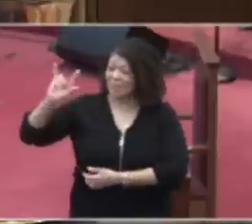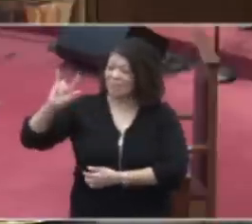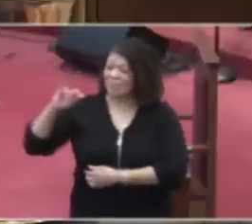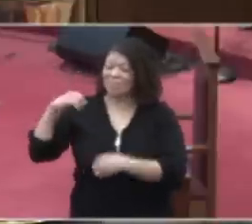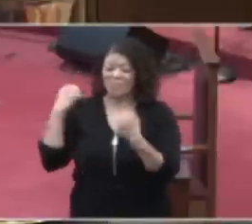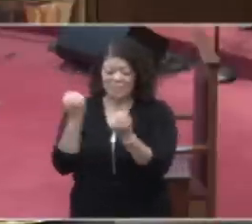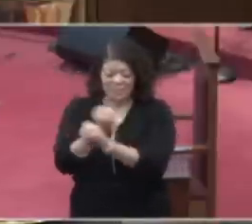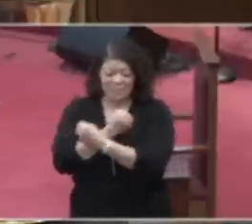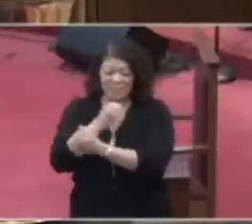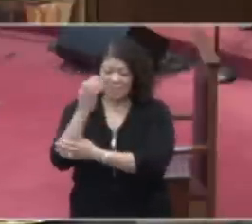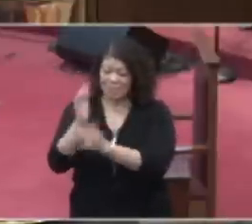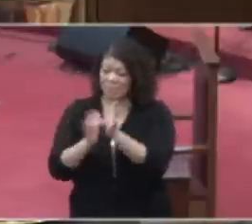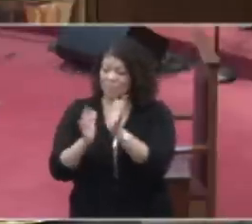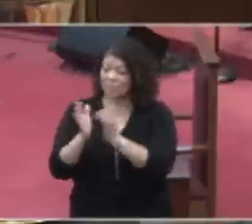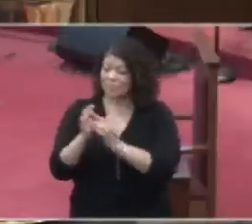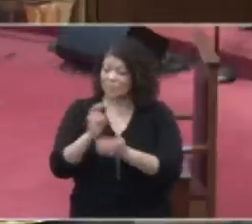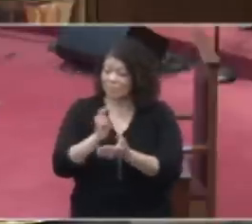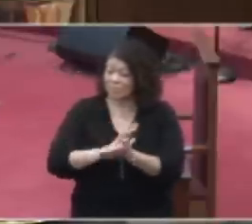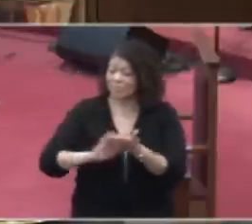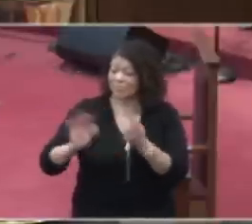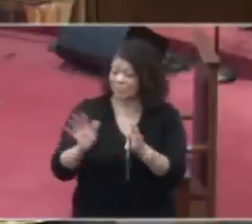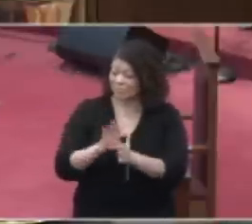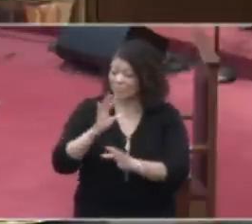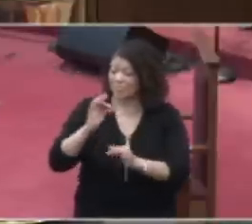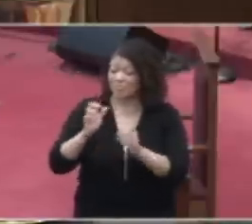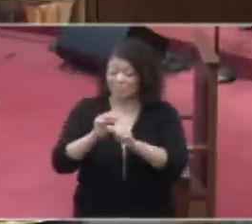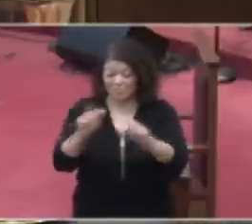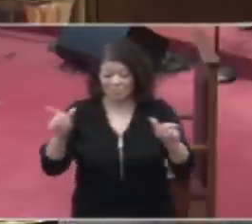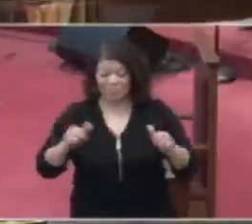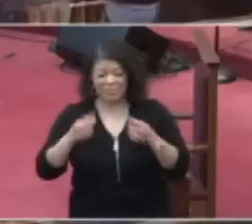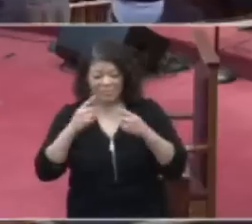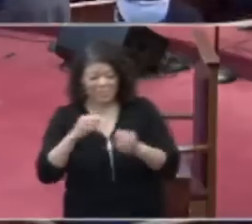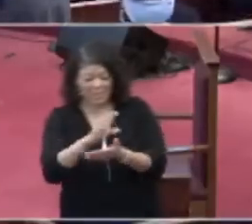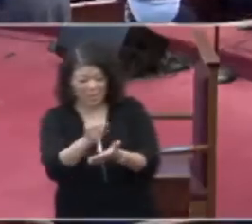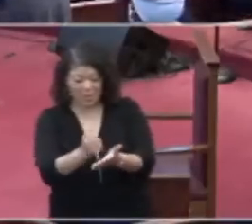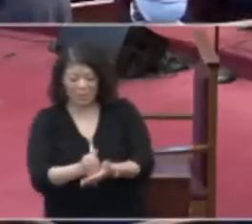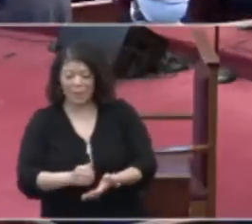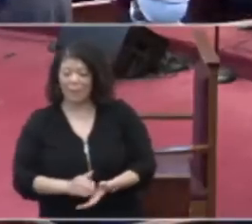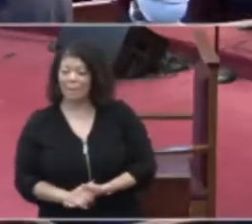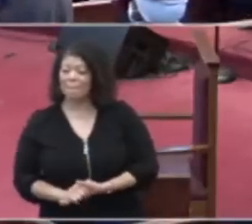you, Holy Spirit. And with this, we all say, amen.